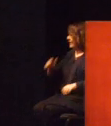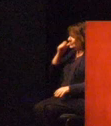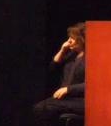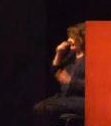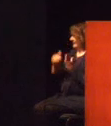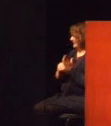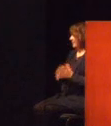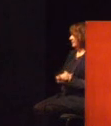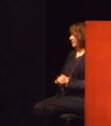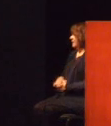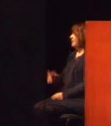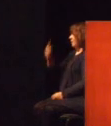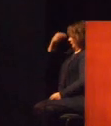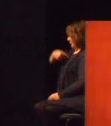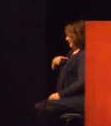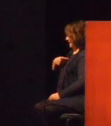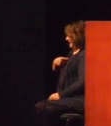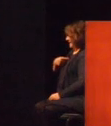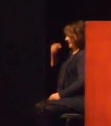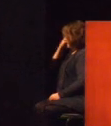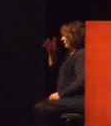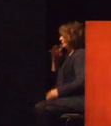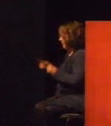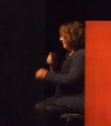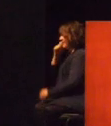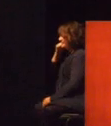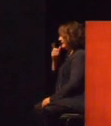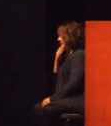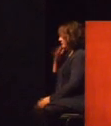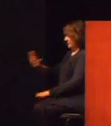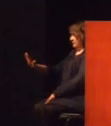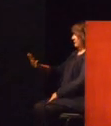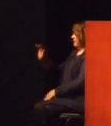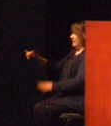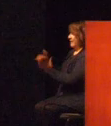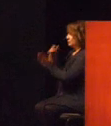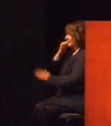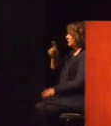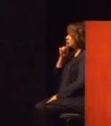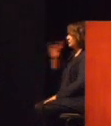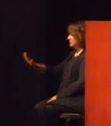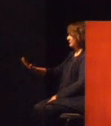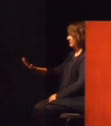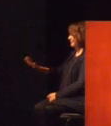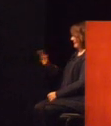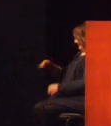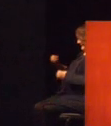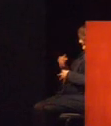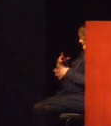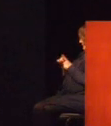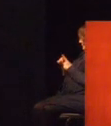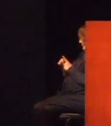me it was like, oh, any mention of skin color is like, oh, that's racist. And racist is a really scary word.